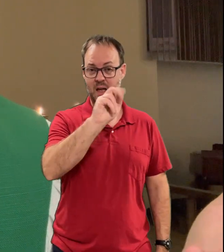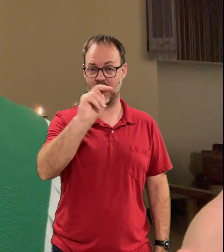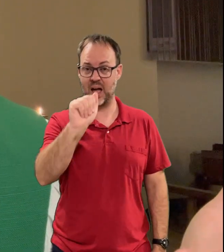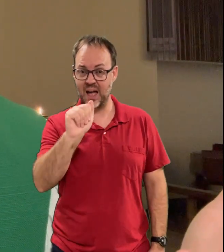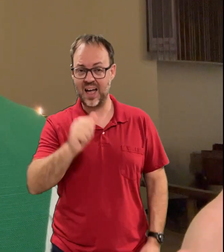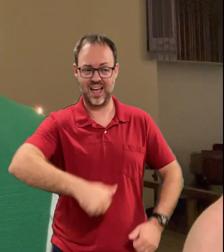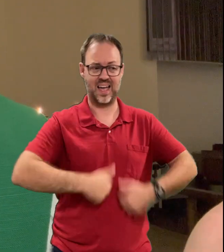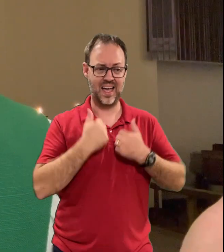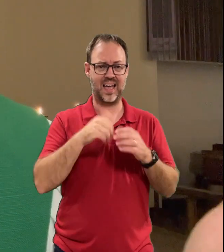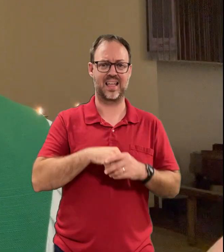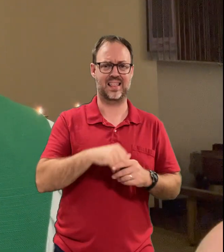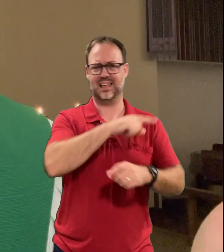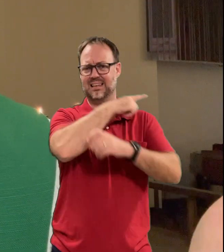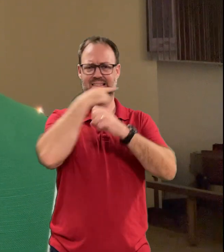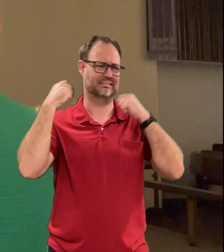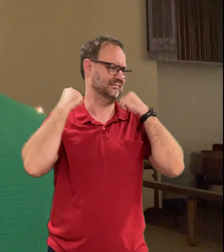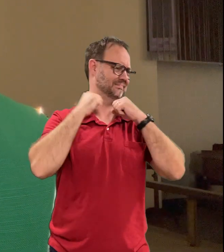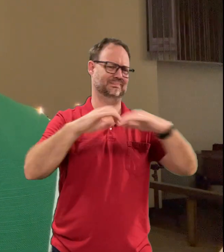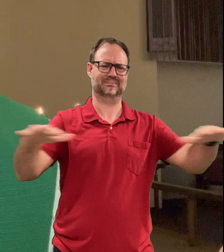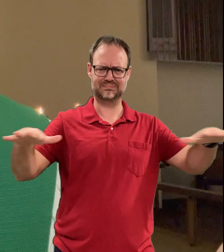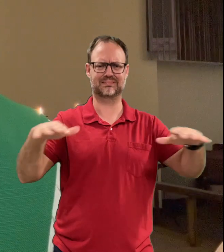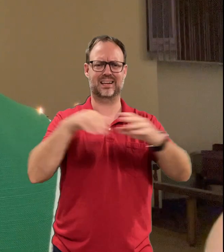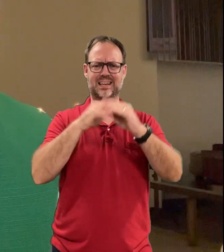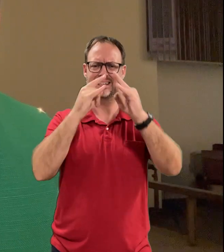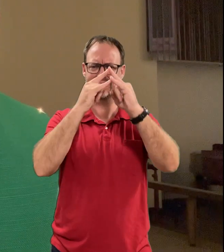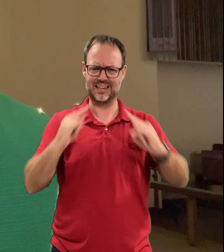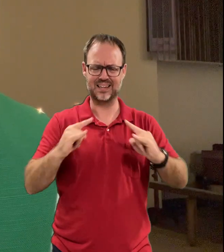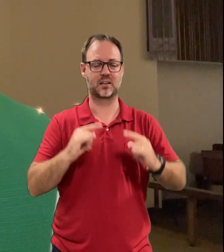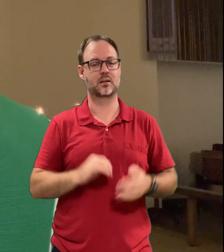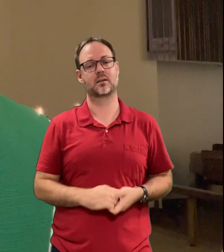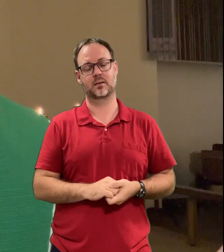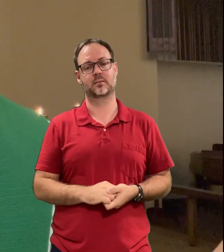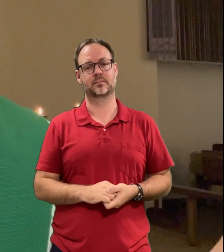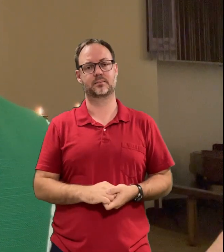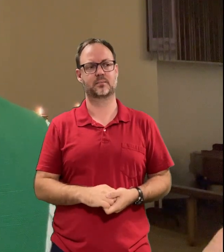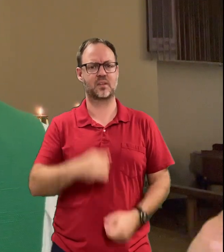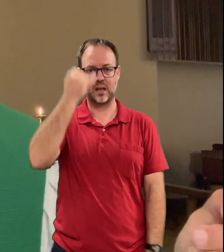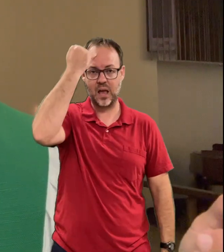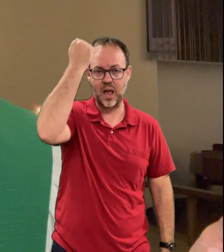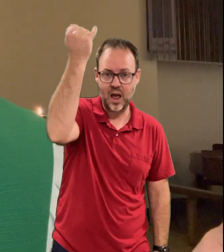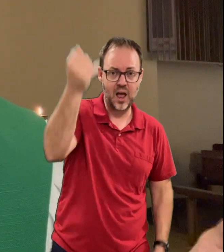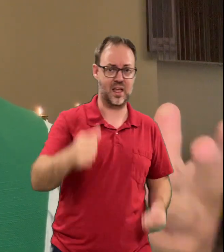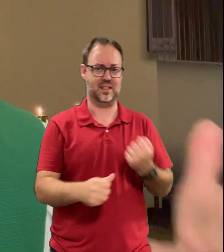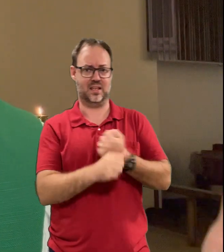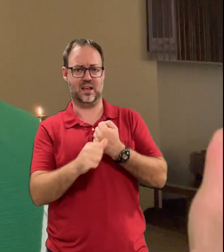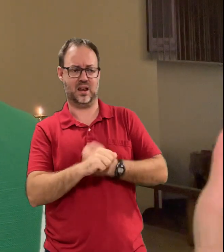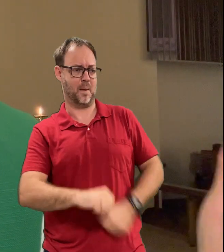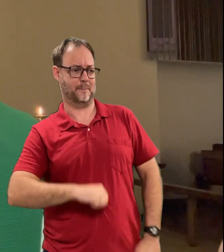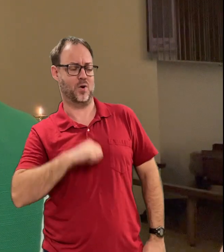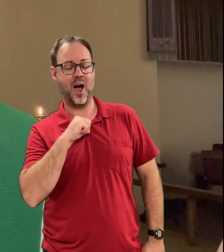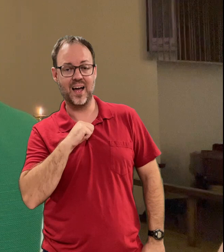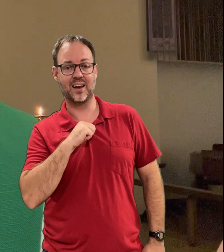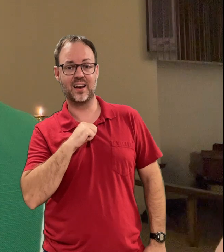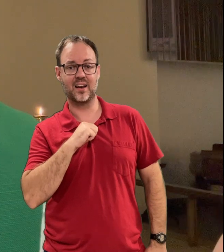manna and living in a barren wilderness in tents. Can you imagine the danger